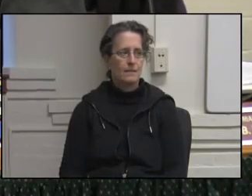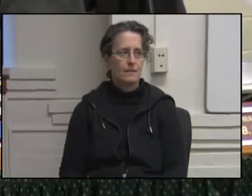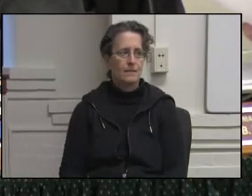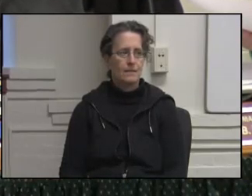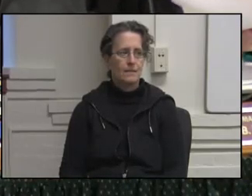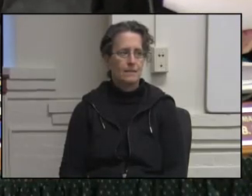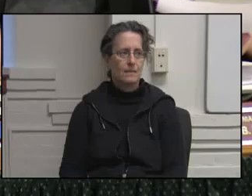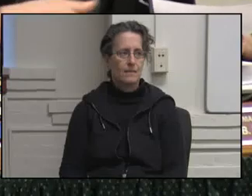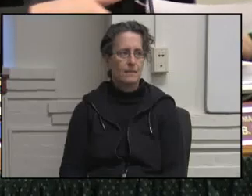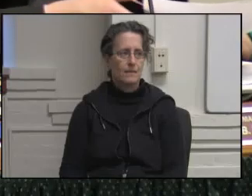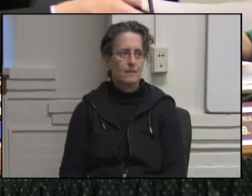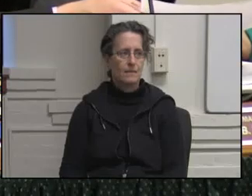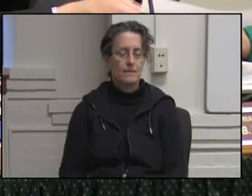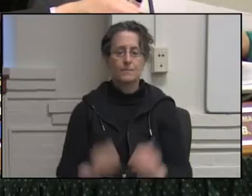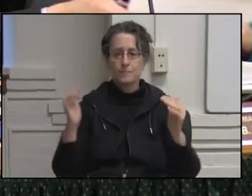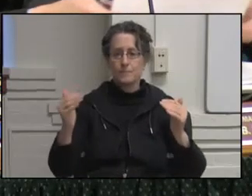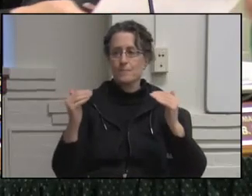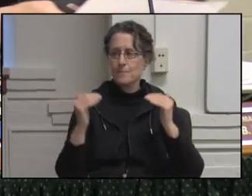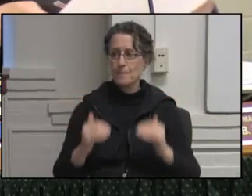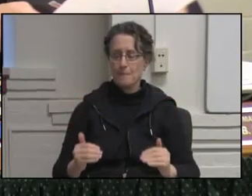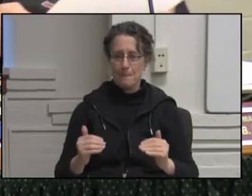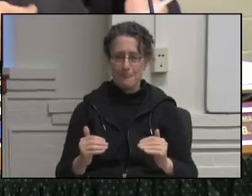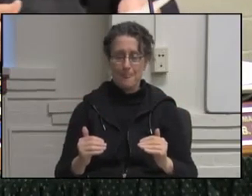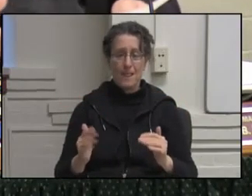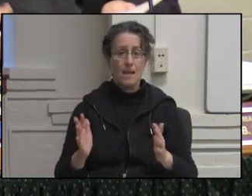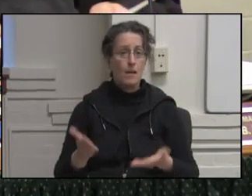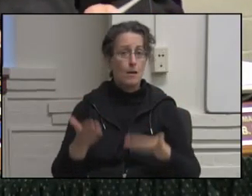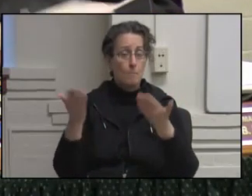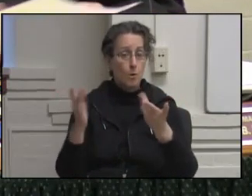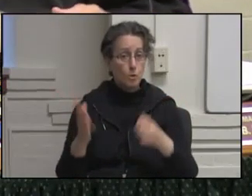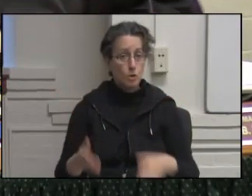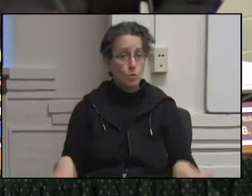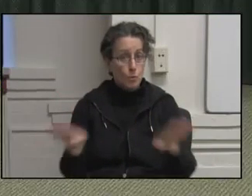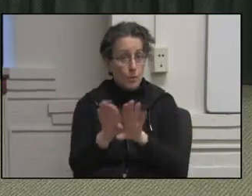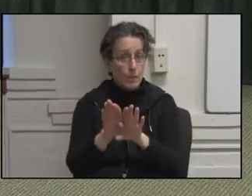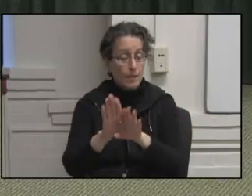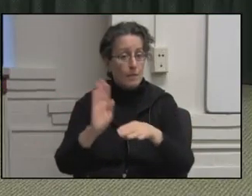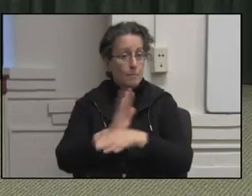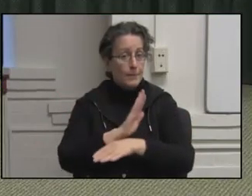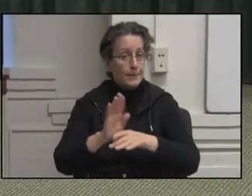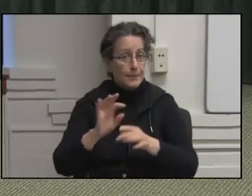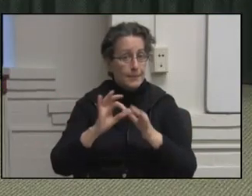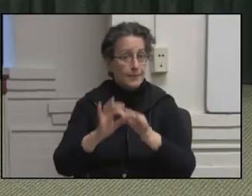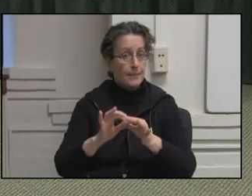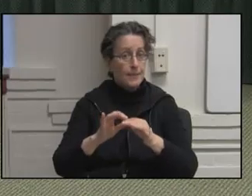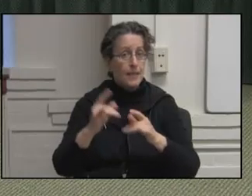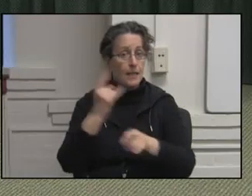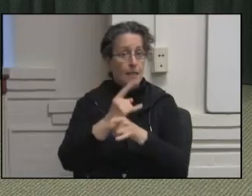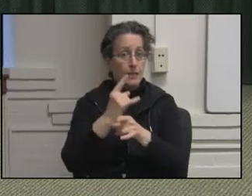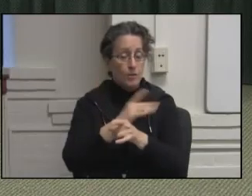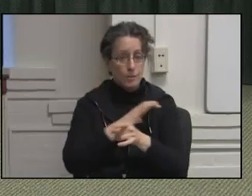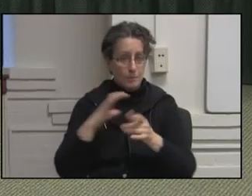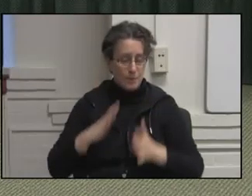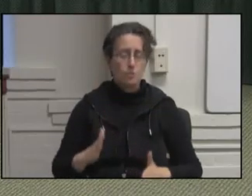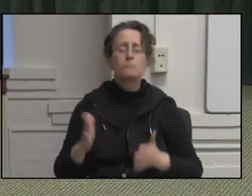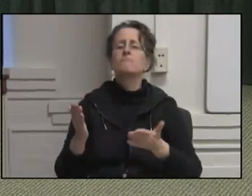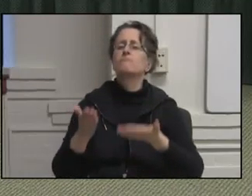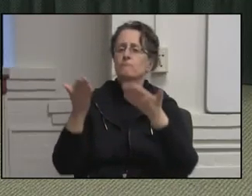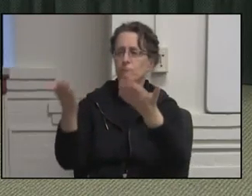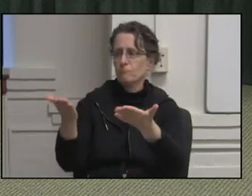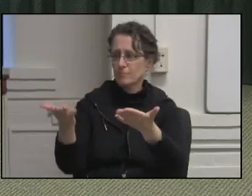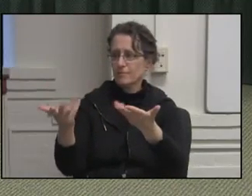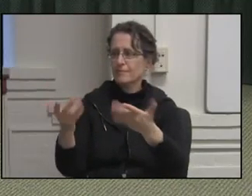this time, I would take a motion to adjourn as liquor commissioners. I move to adjourn as liquor